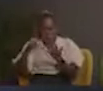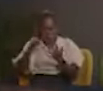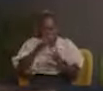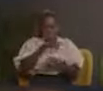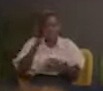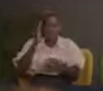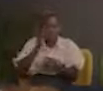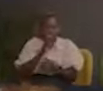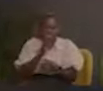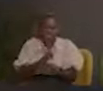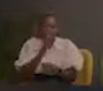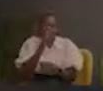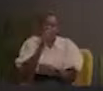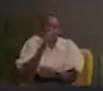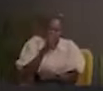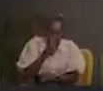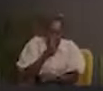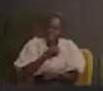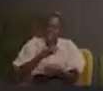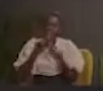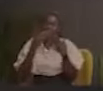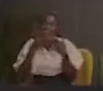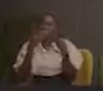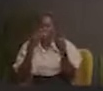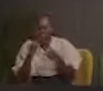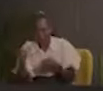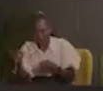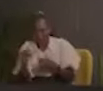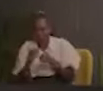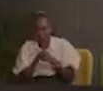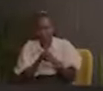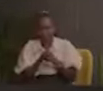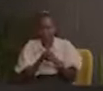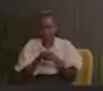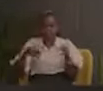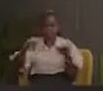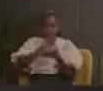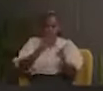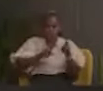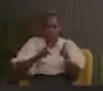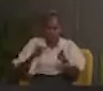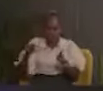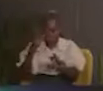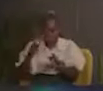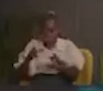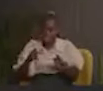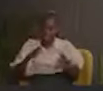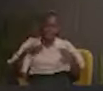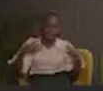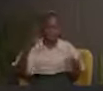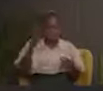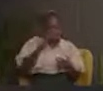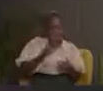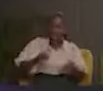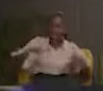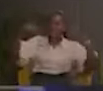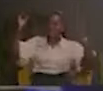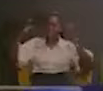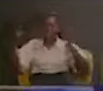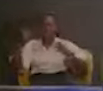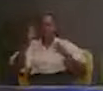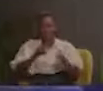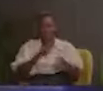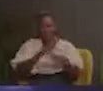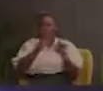is patience and thanksgiving. Those we celebrate today in the church, the fathers of faith across the globe,